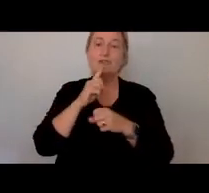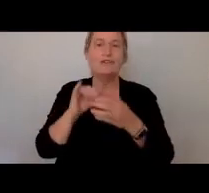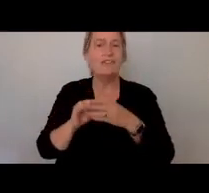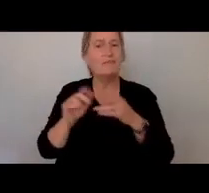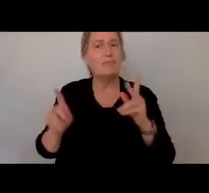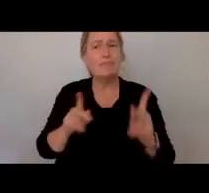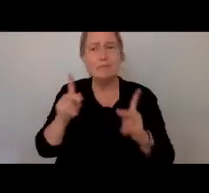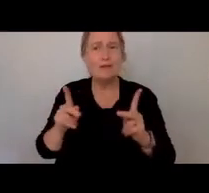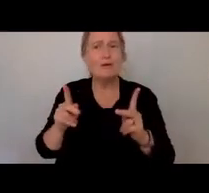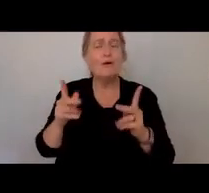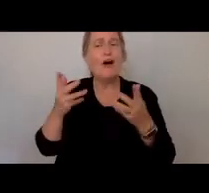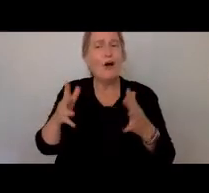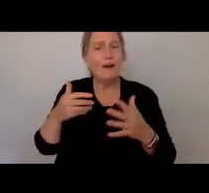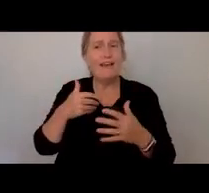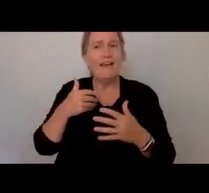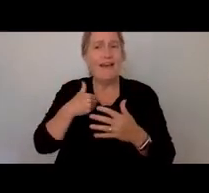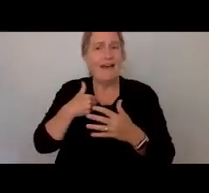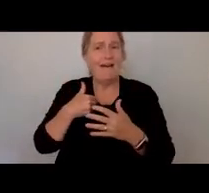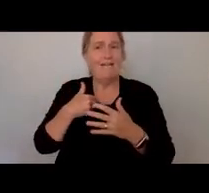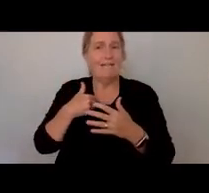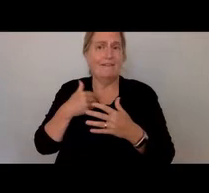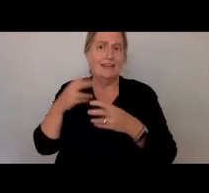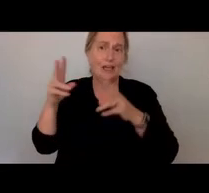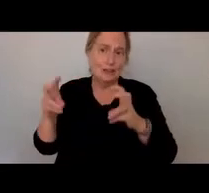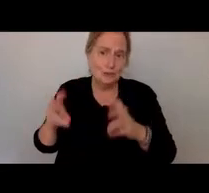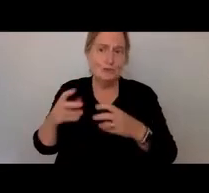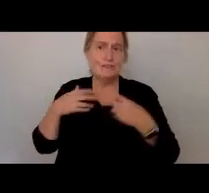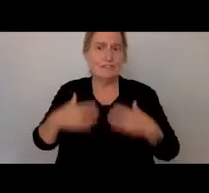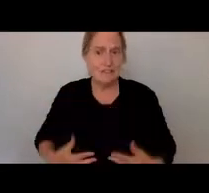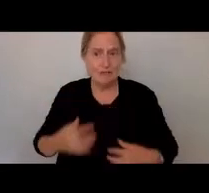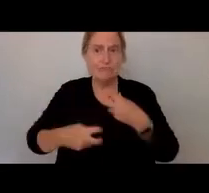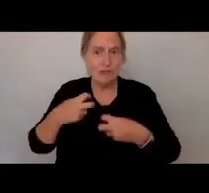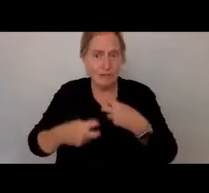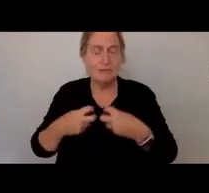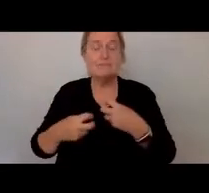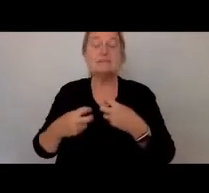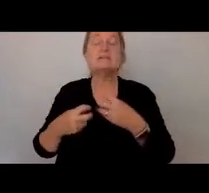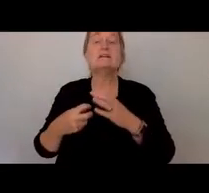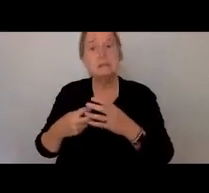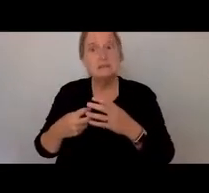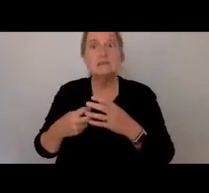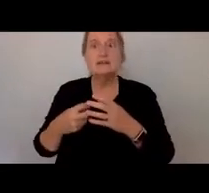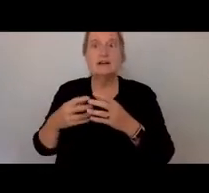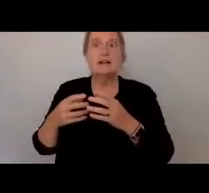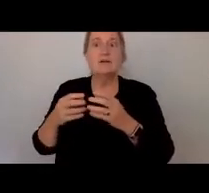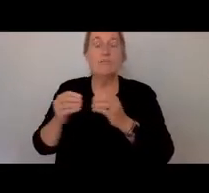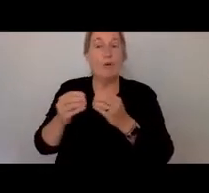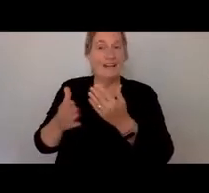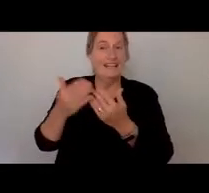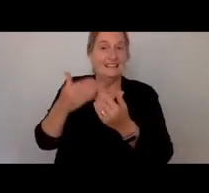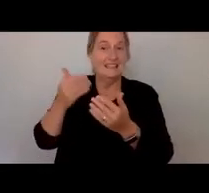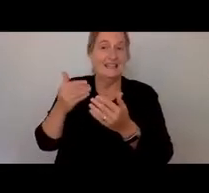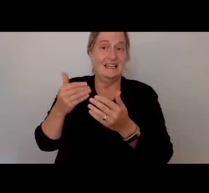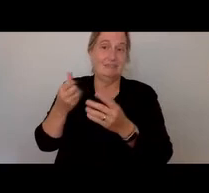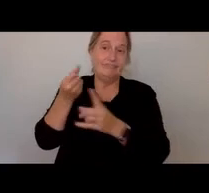need. Like all of you, I'm committed to doing just that. In fact, I'm here in Washington right now as we work so hard to make sure that